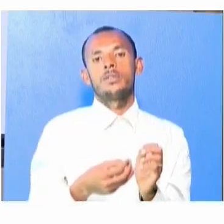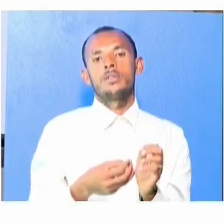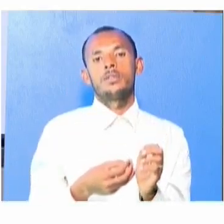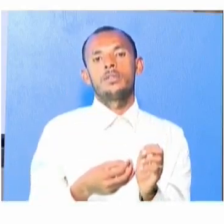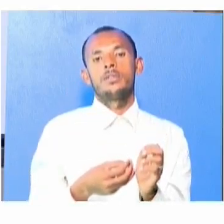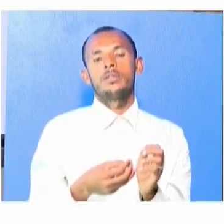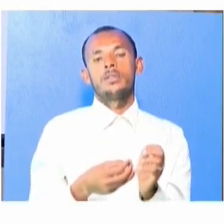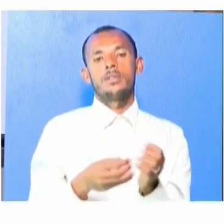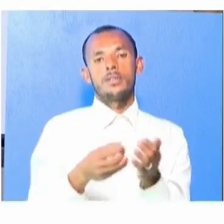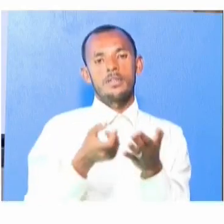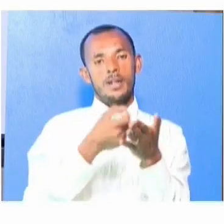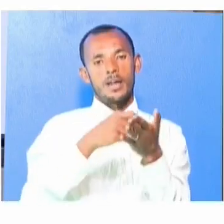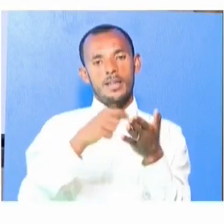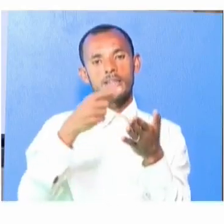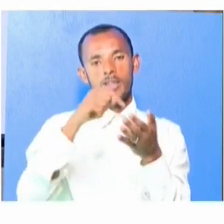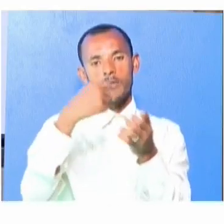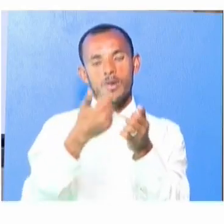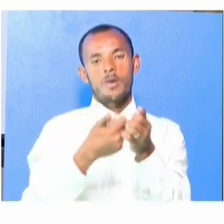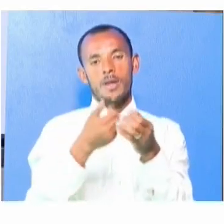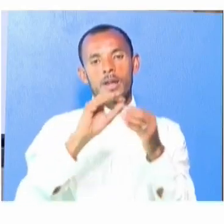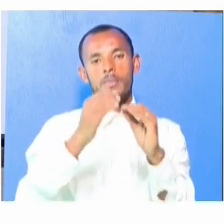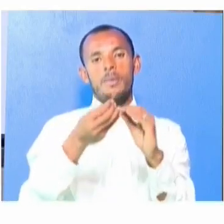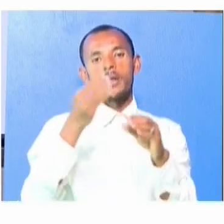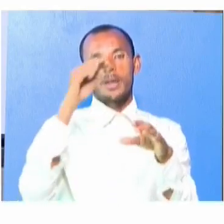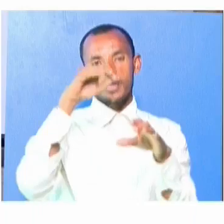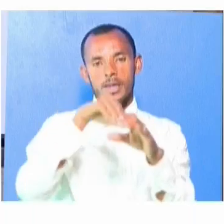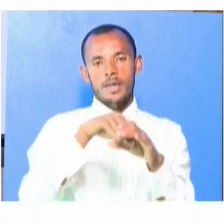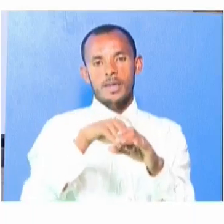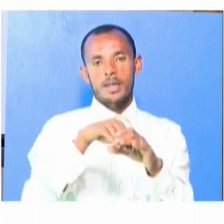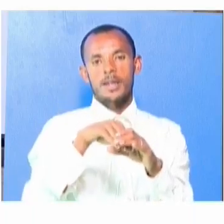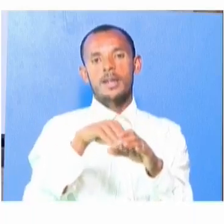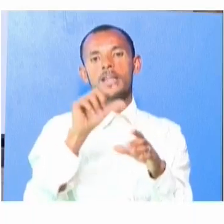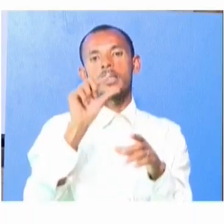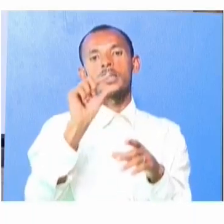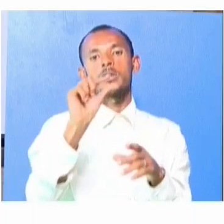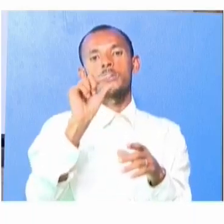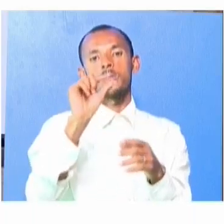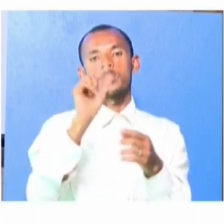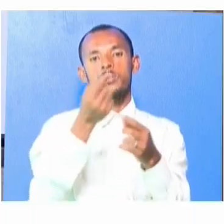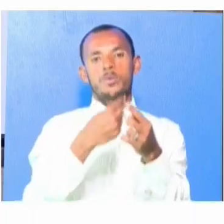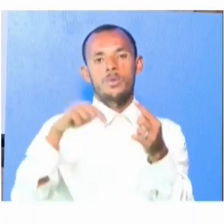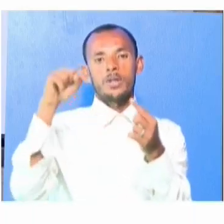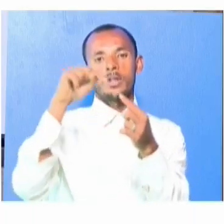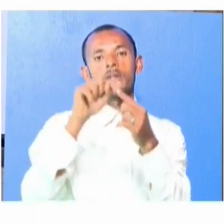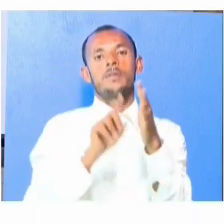Write the following numbers in ascending order. In ascending